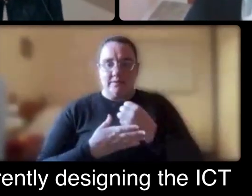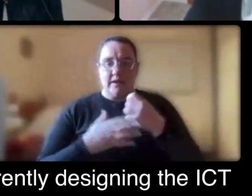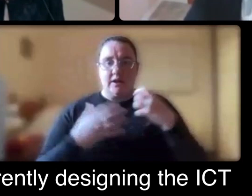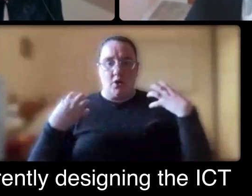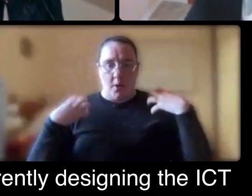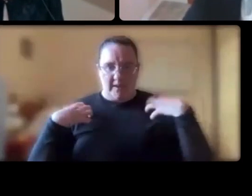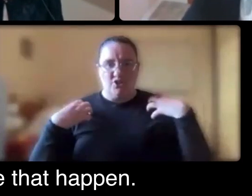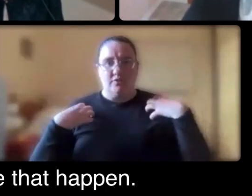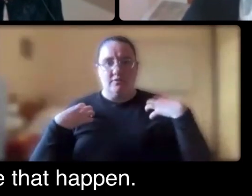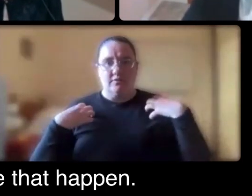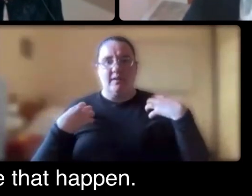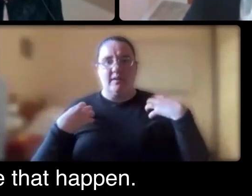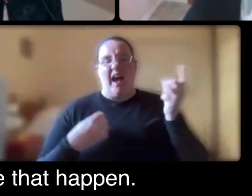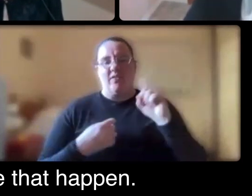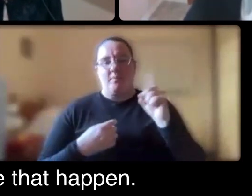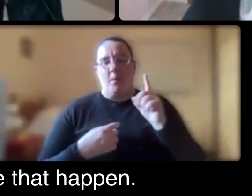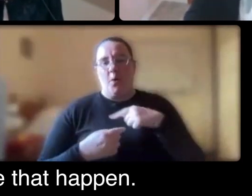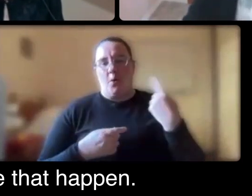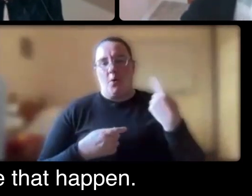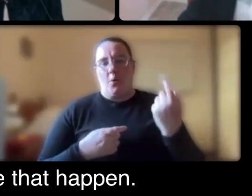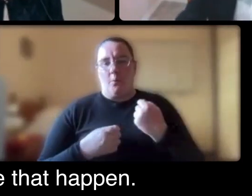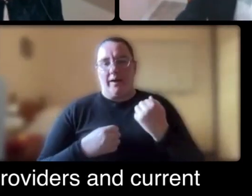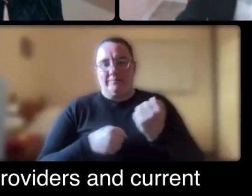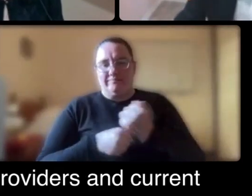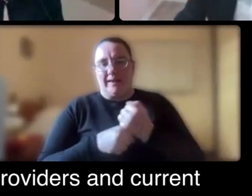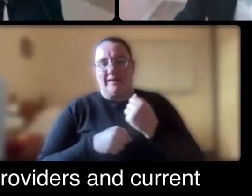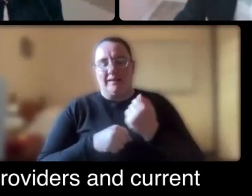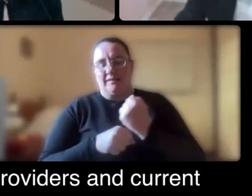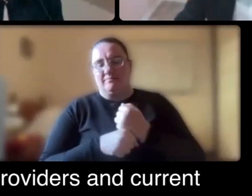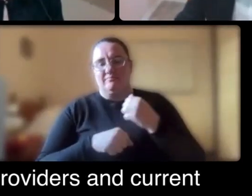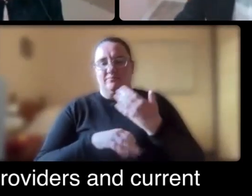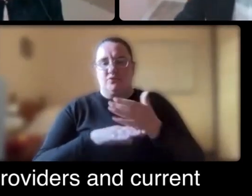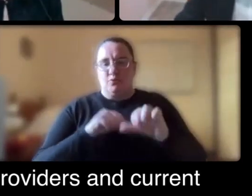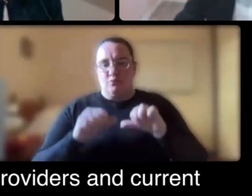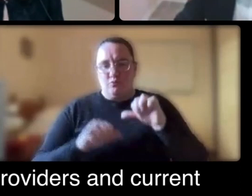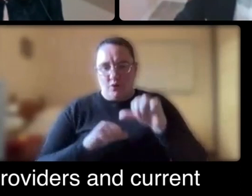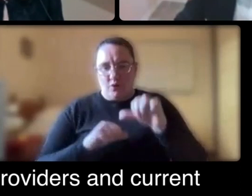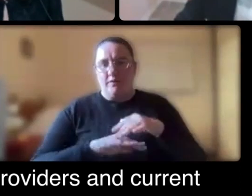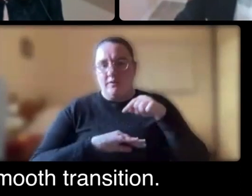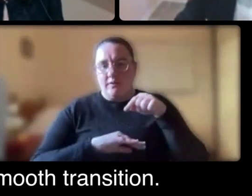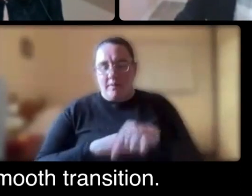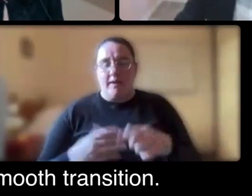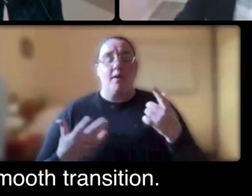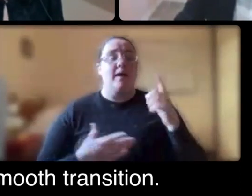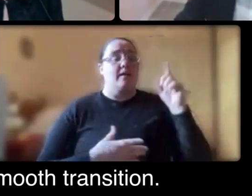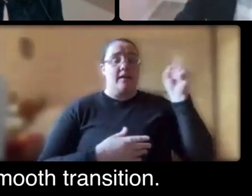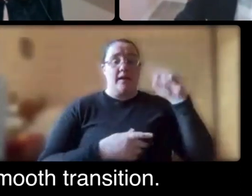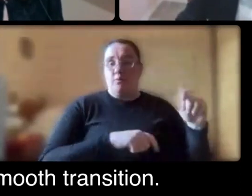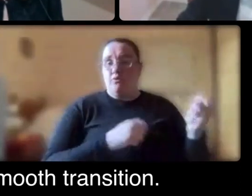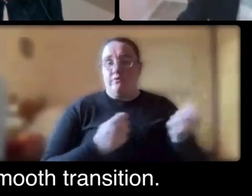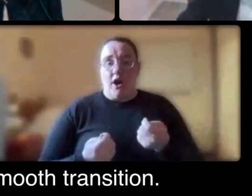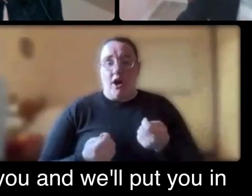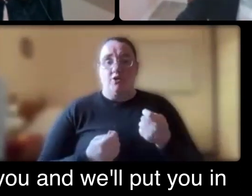currently designing the ICT programs to make that happen. So there'll be, but in terms of current providers and current entities, it'll be a